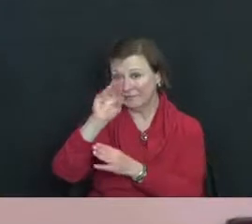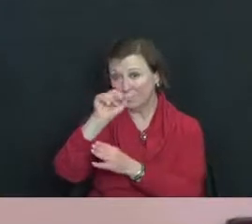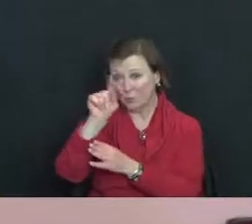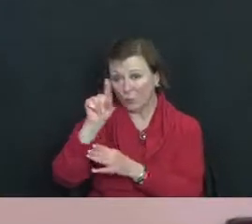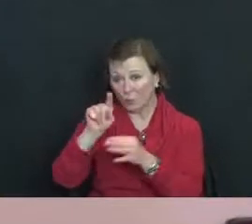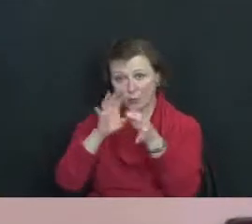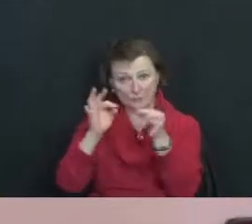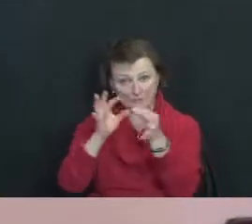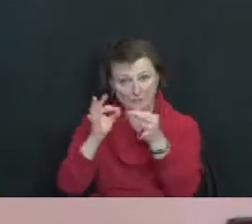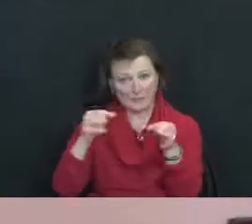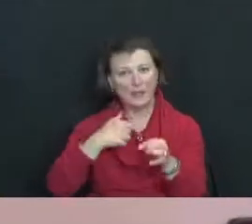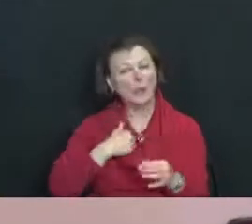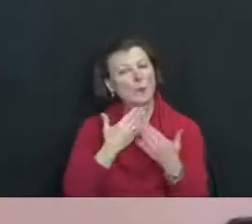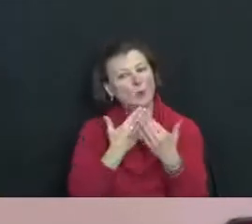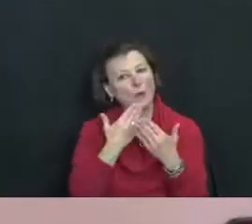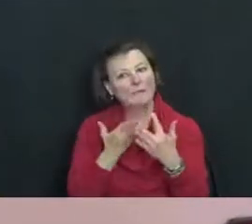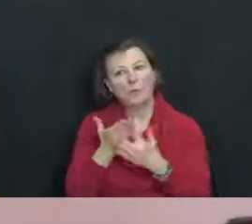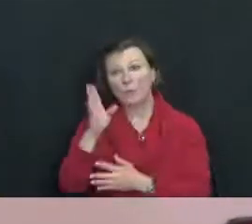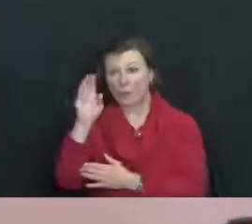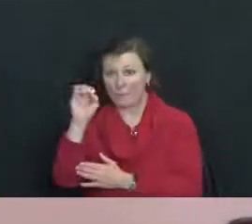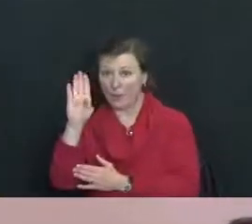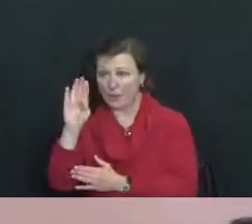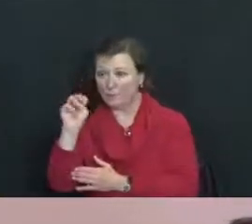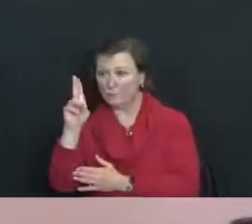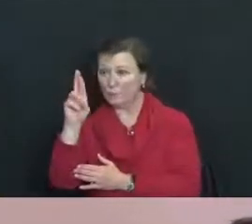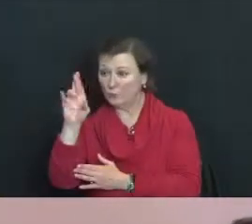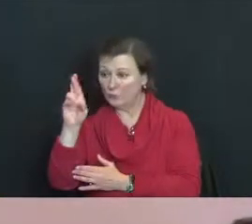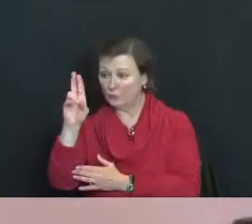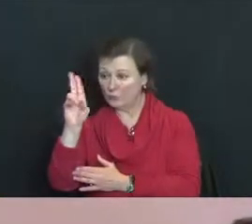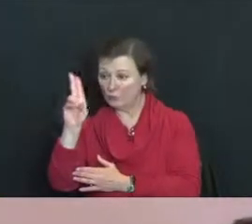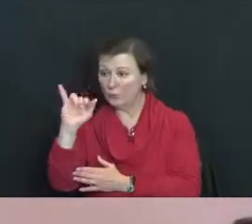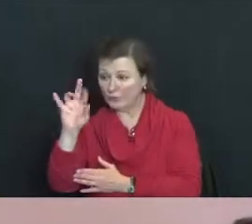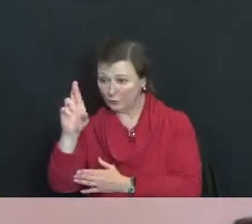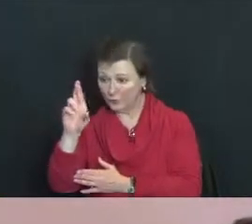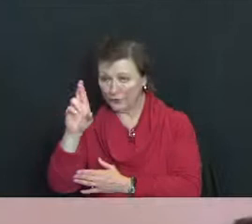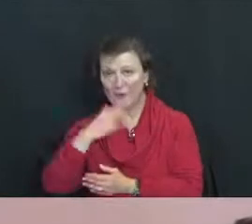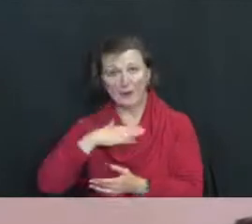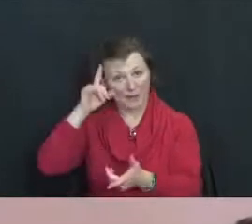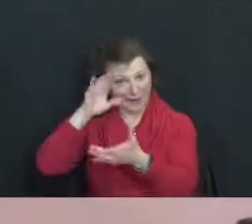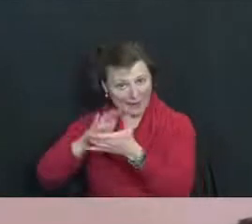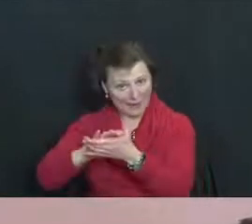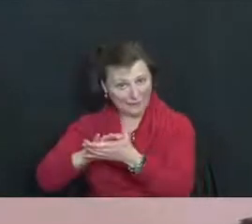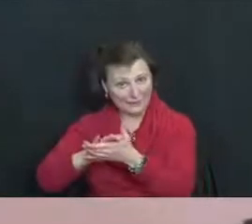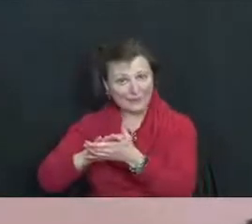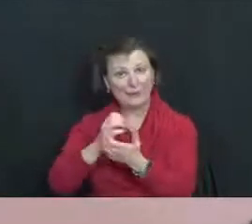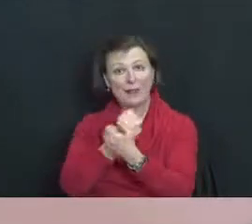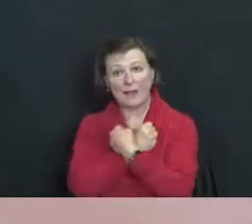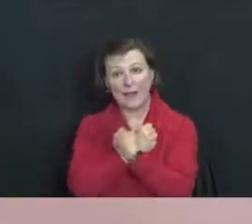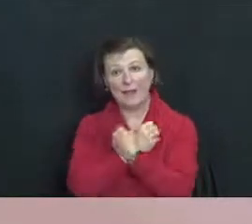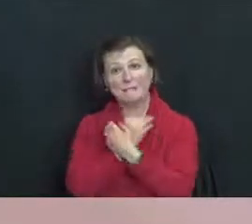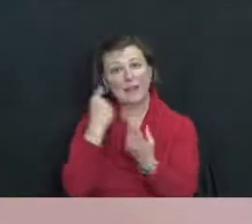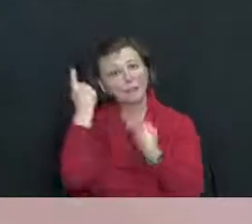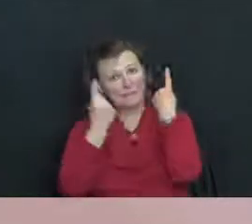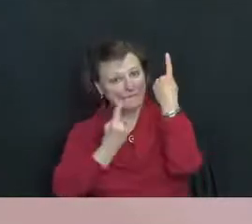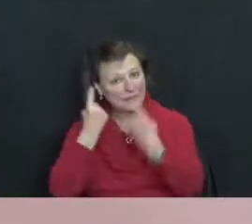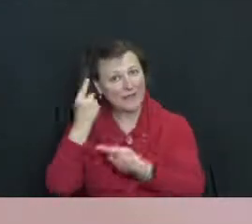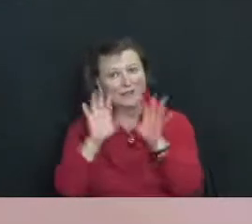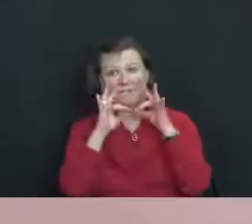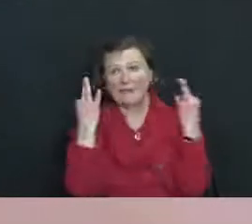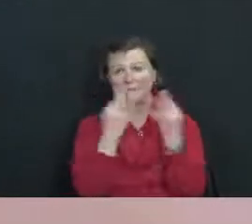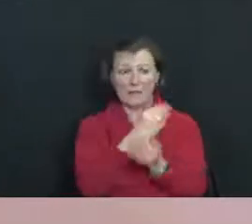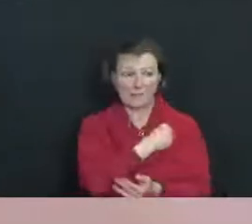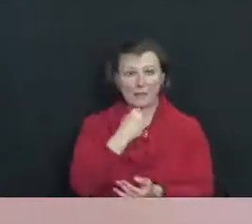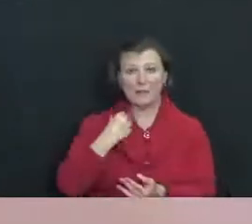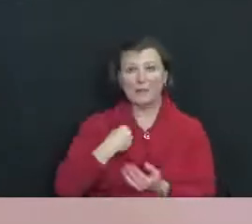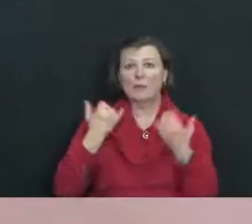I am grateful that through Bob Muir, her husband's love and reflection, family members are